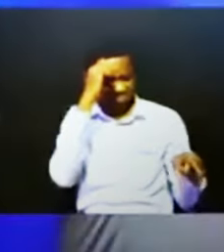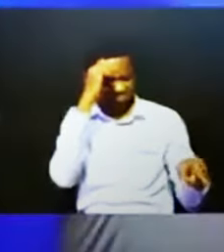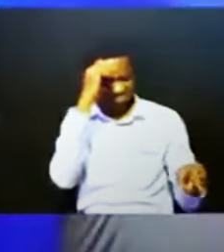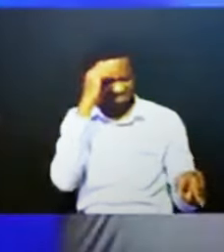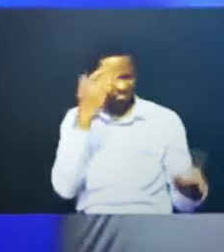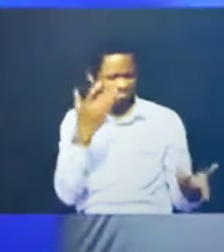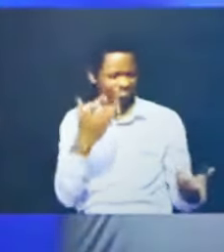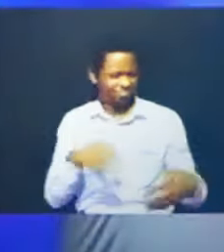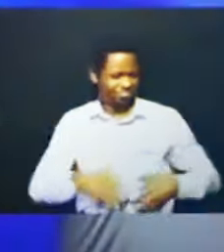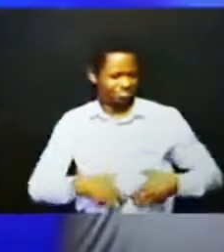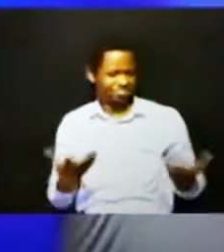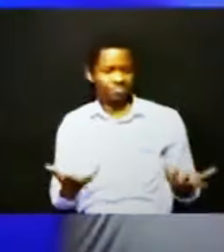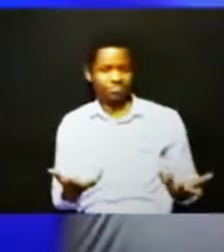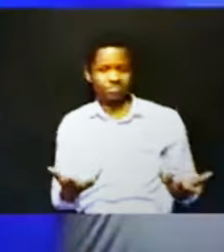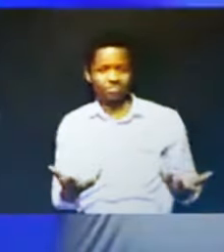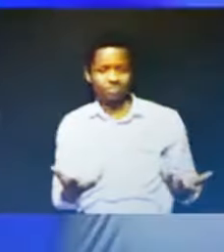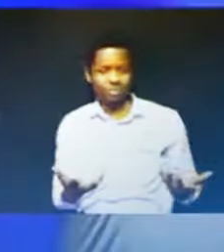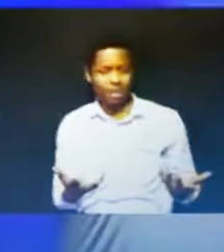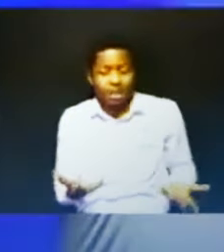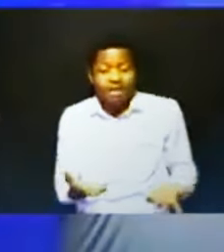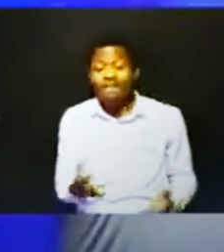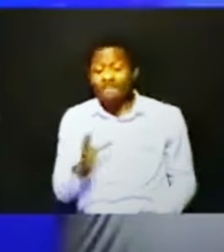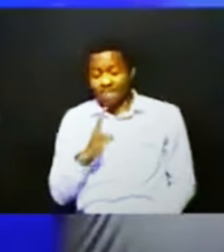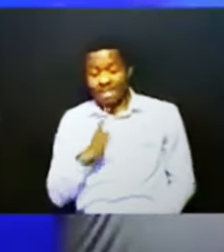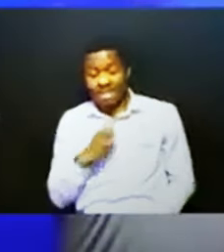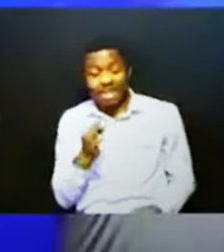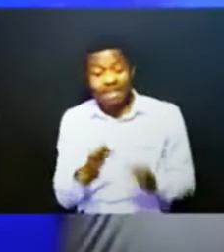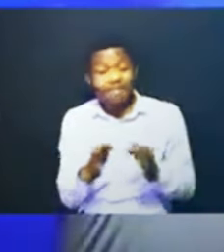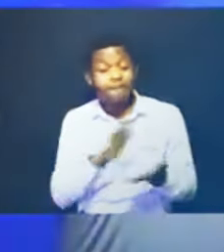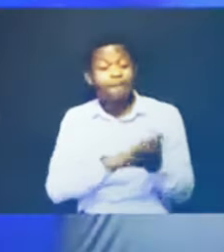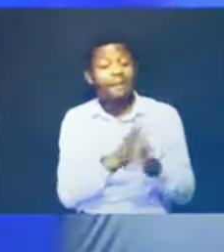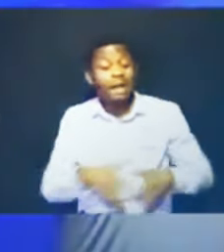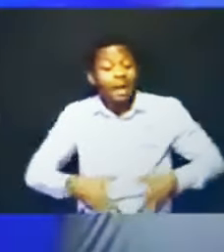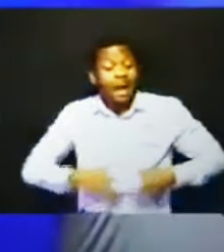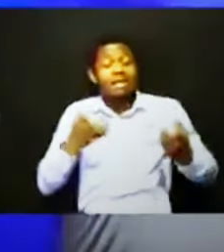just taking offense is not a sin.